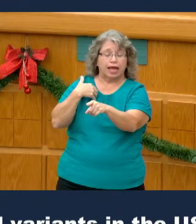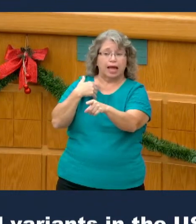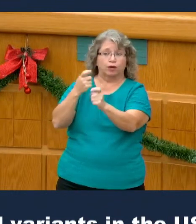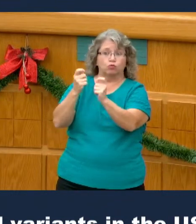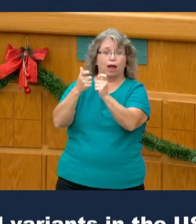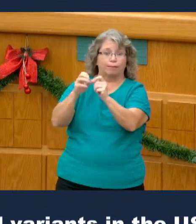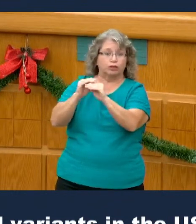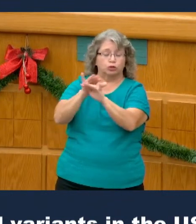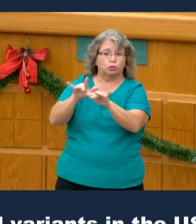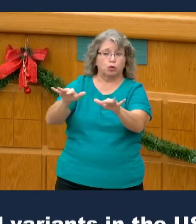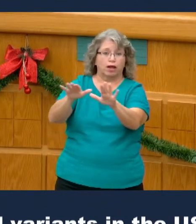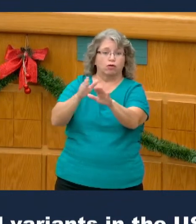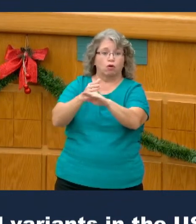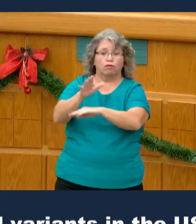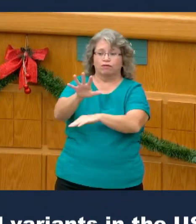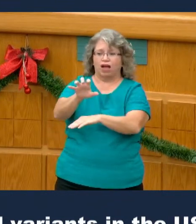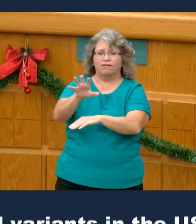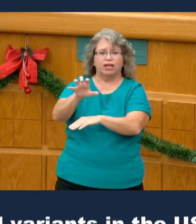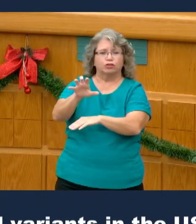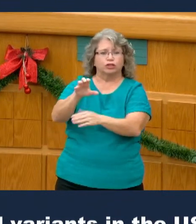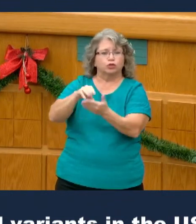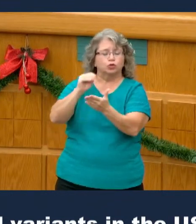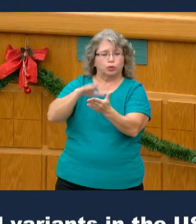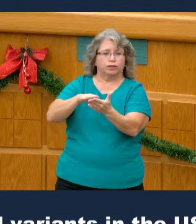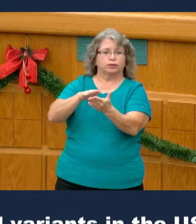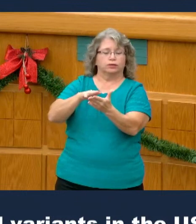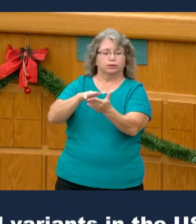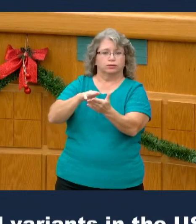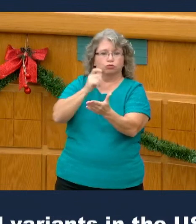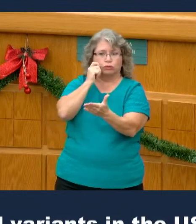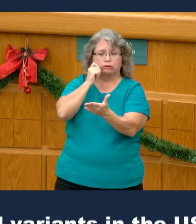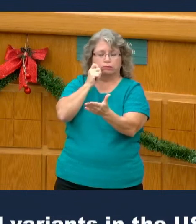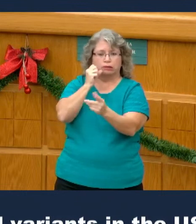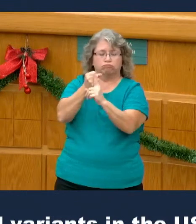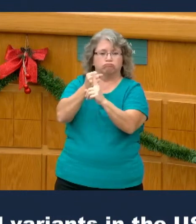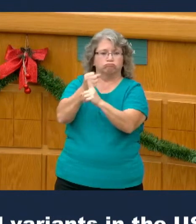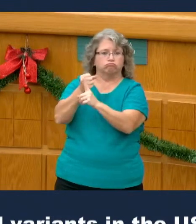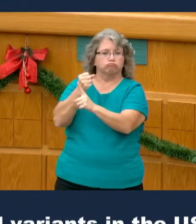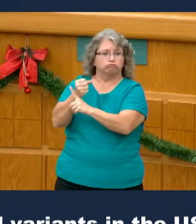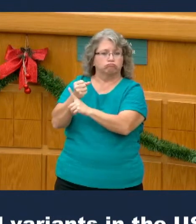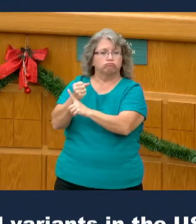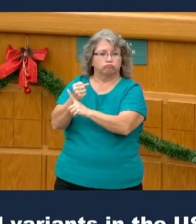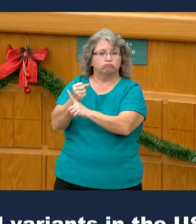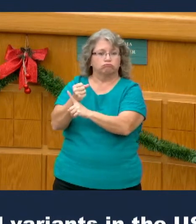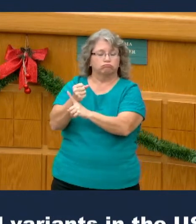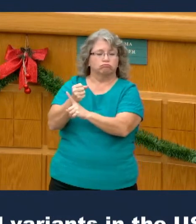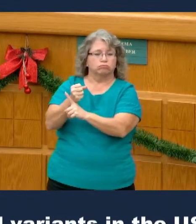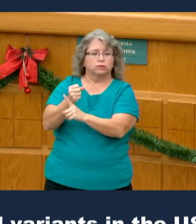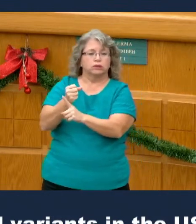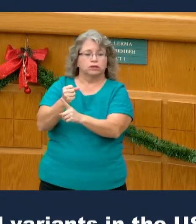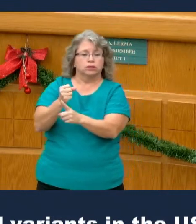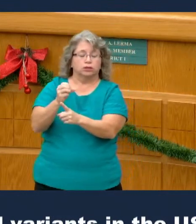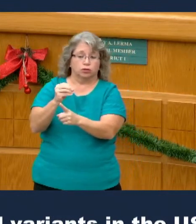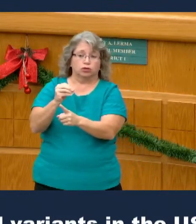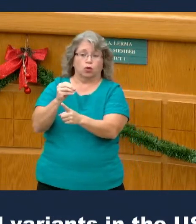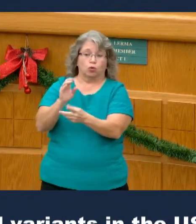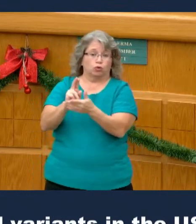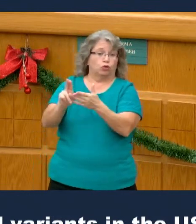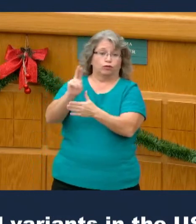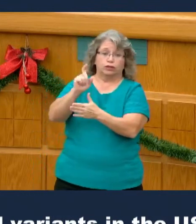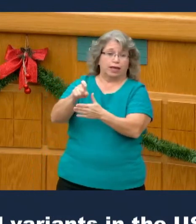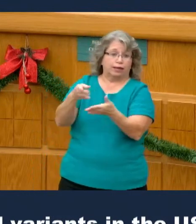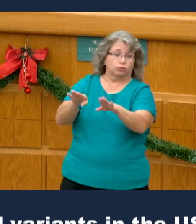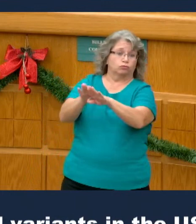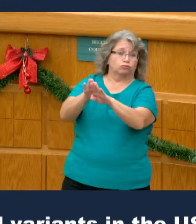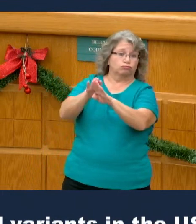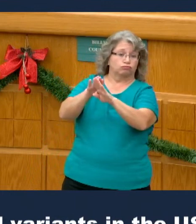Over 500 cases were identified now, so they had to react. That's concerning. To date, in the